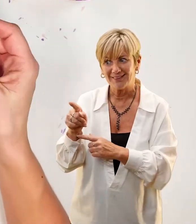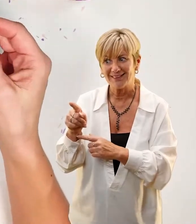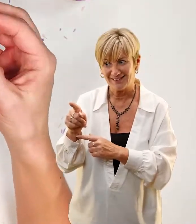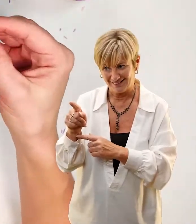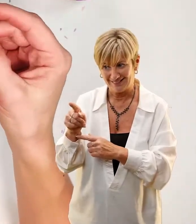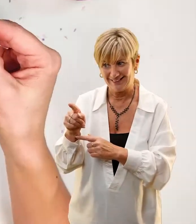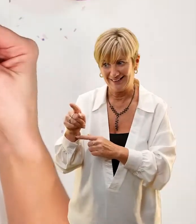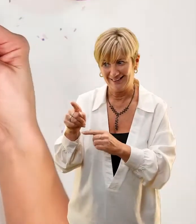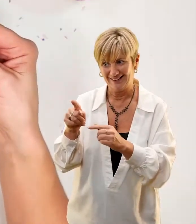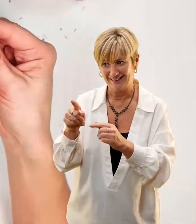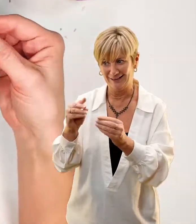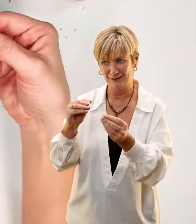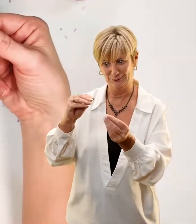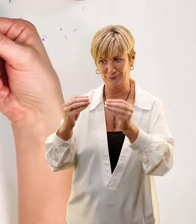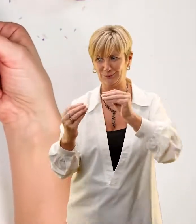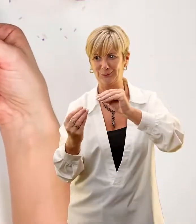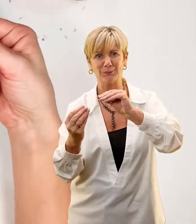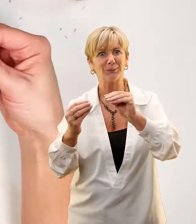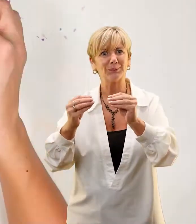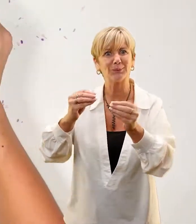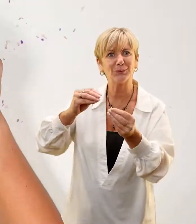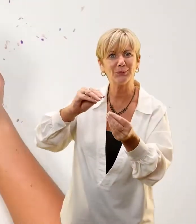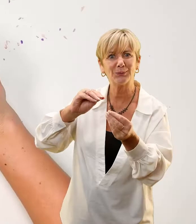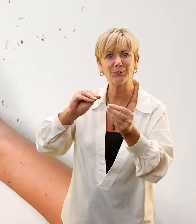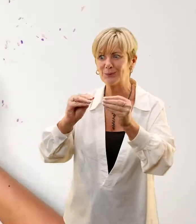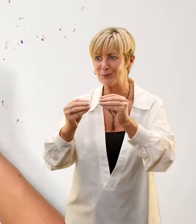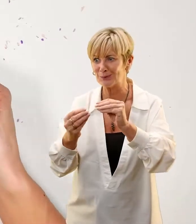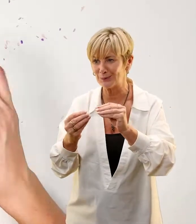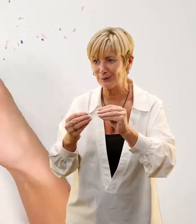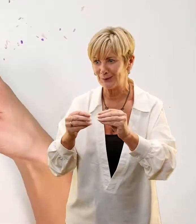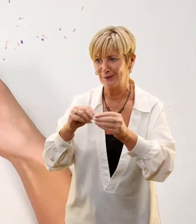want. What colours do you want each of your planets to be?